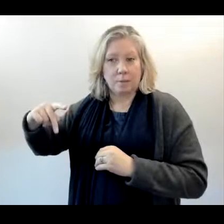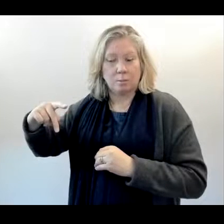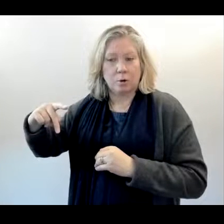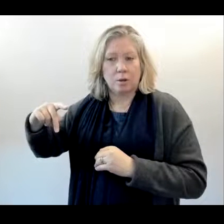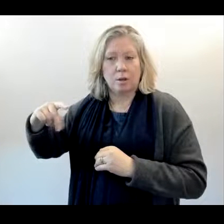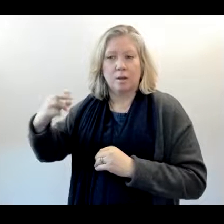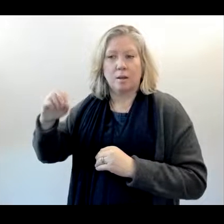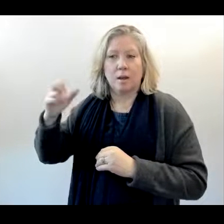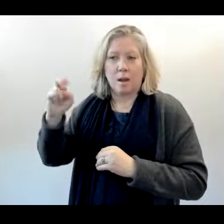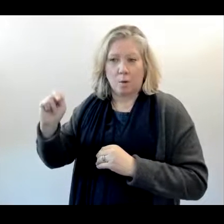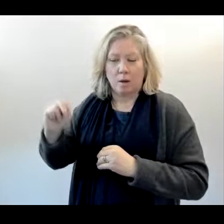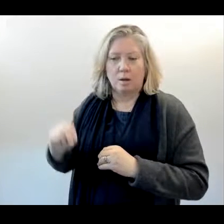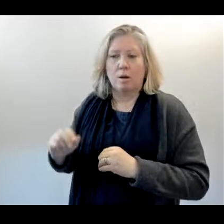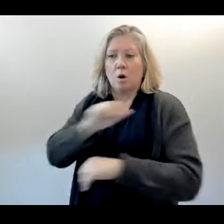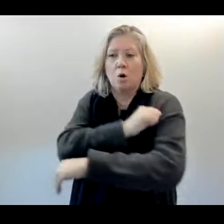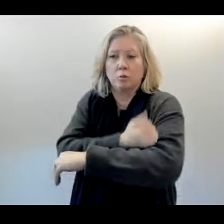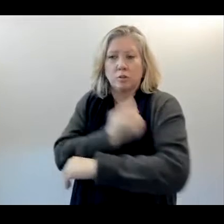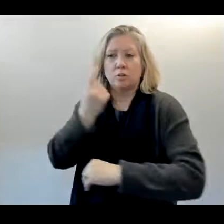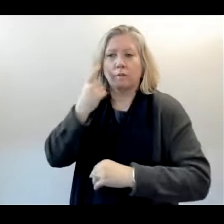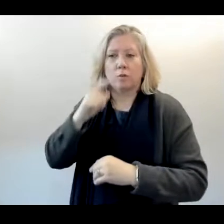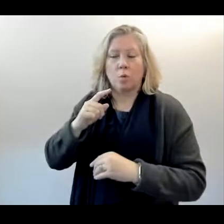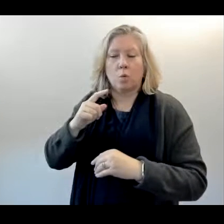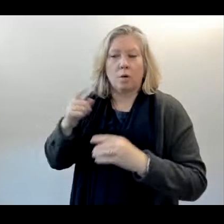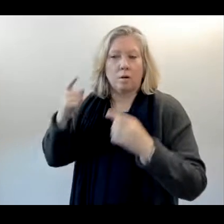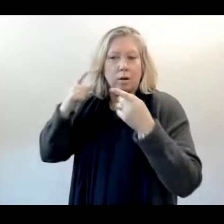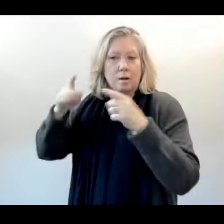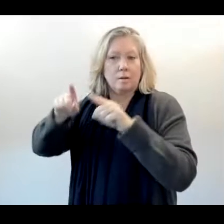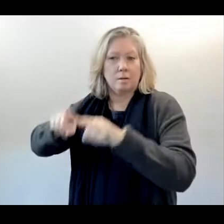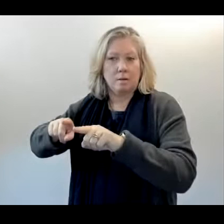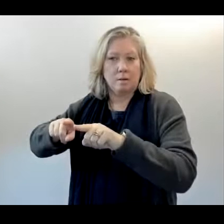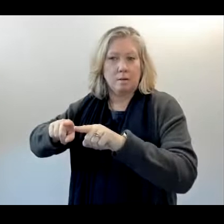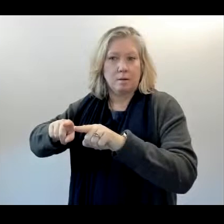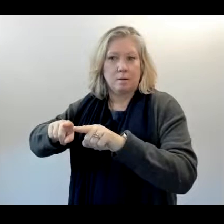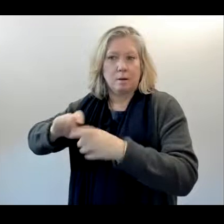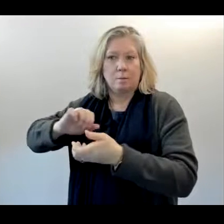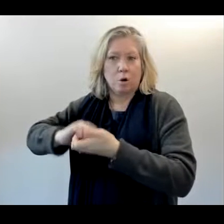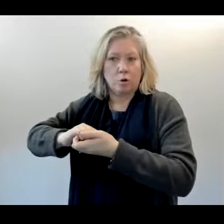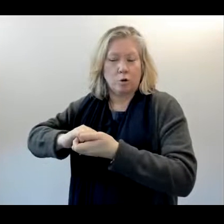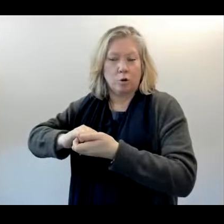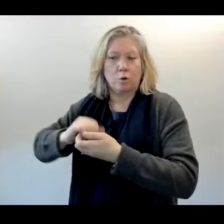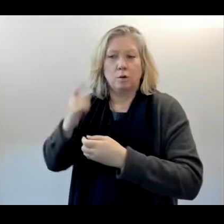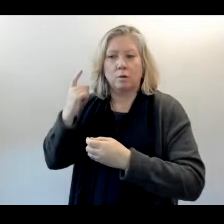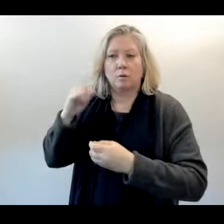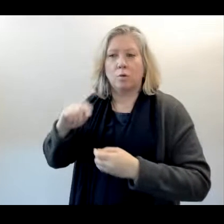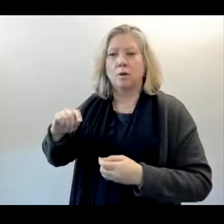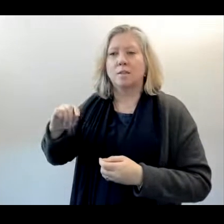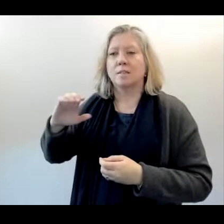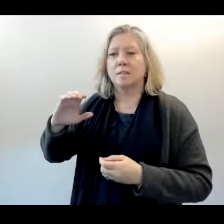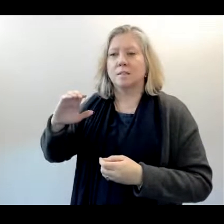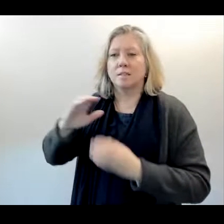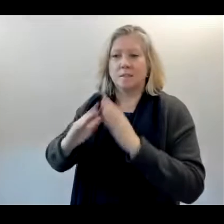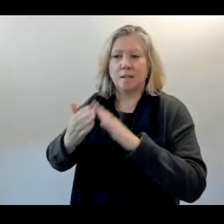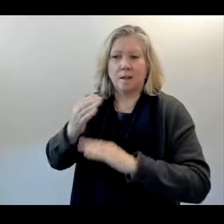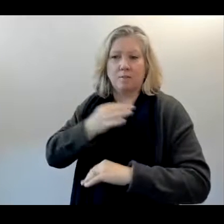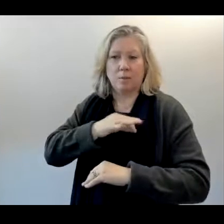Avenue. Authorization to enter into a partnership agreement with the City of Pittsburgh, the Housing Authority of the